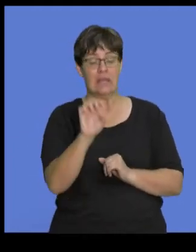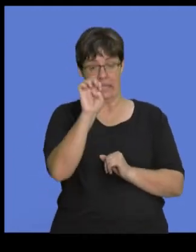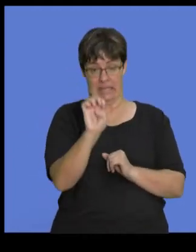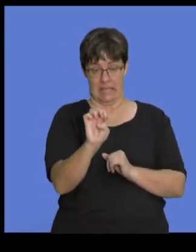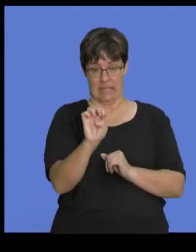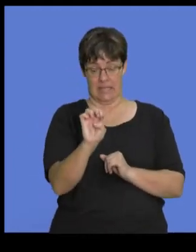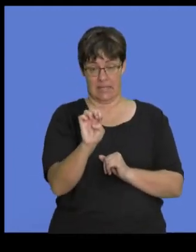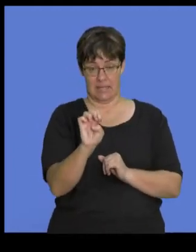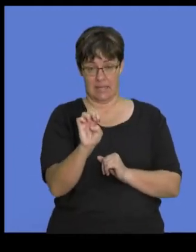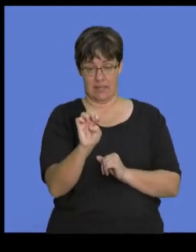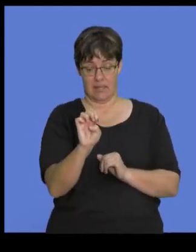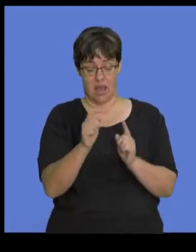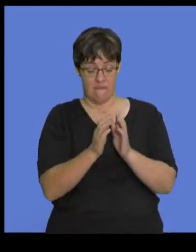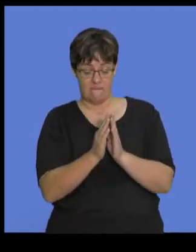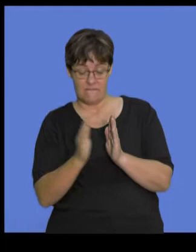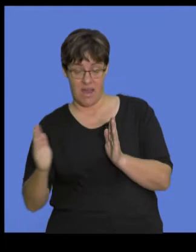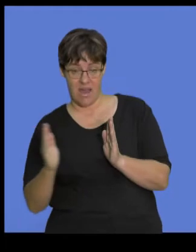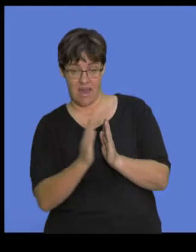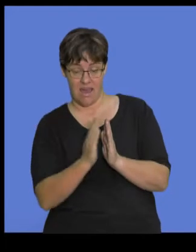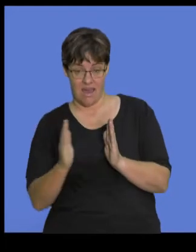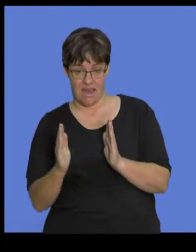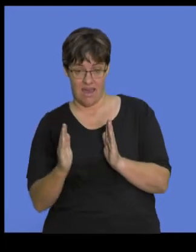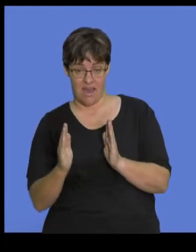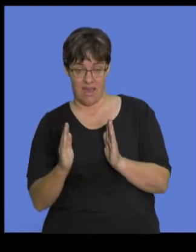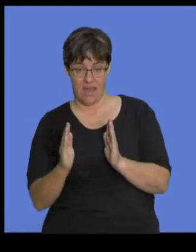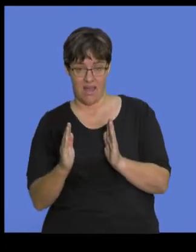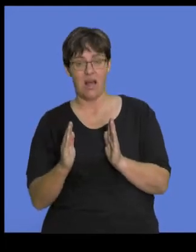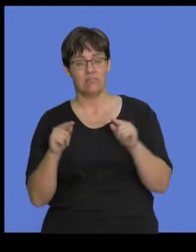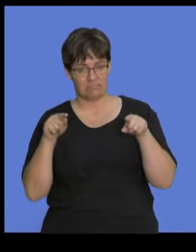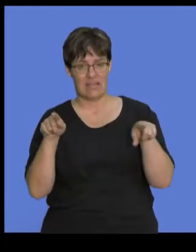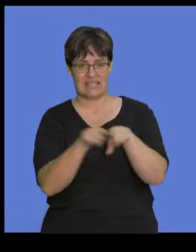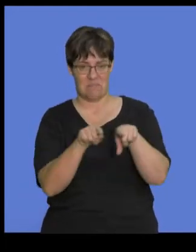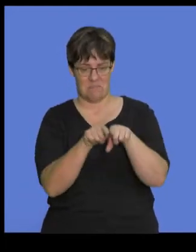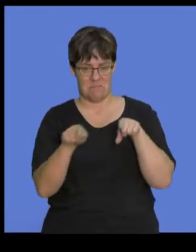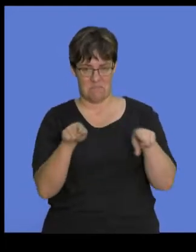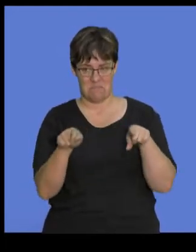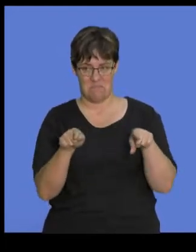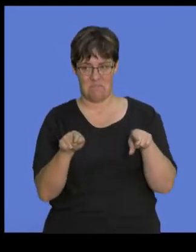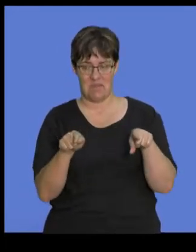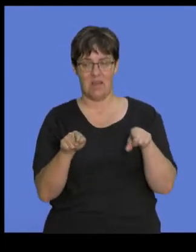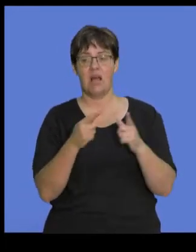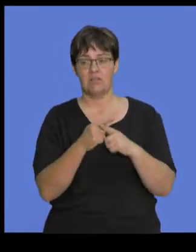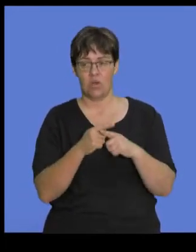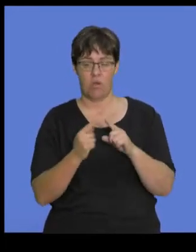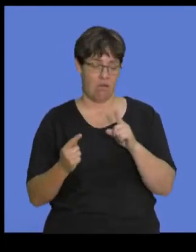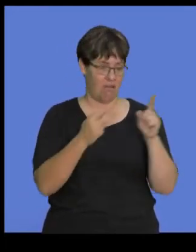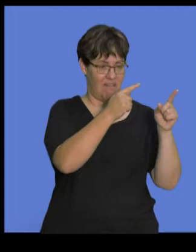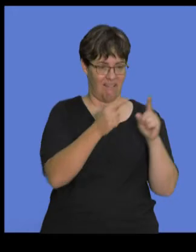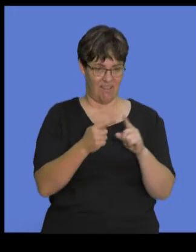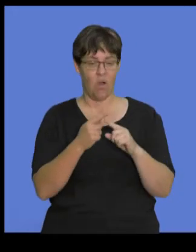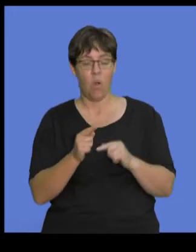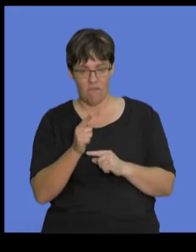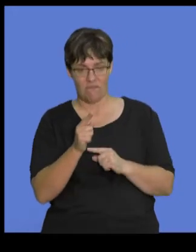E and the distance are actually inversely proportional to each other, or E is directly proportional to